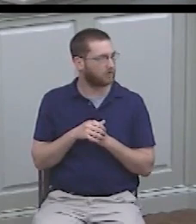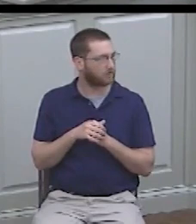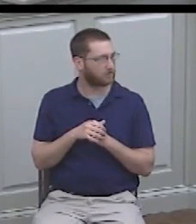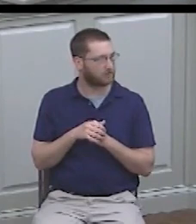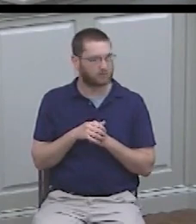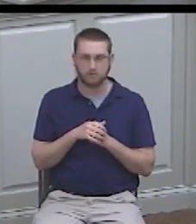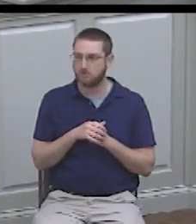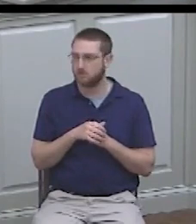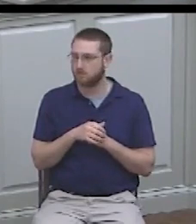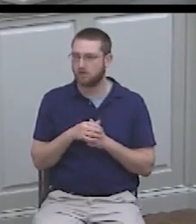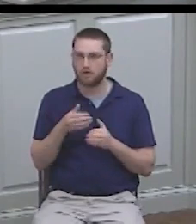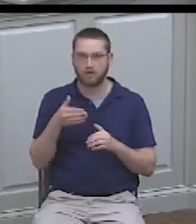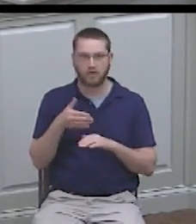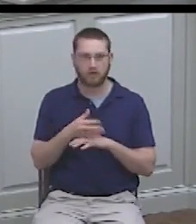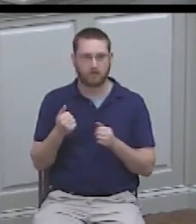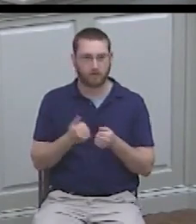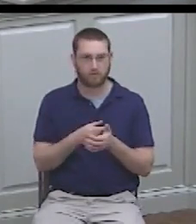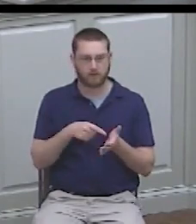Correct. So